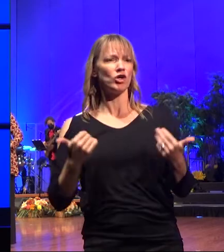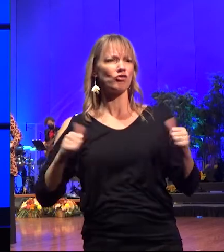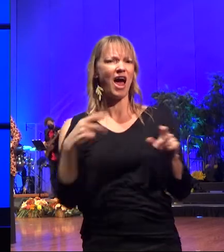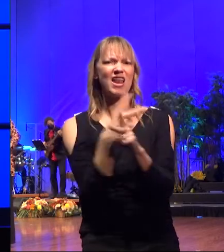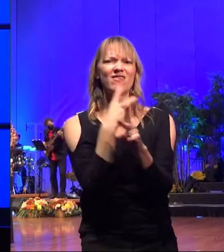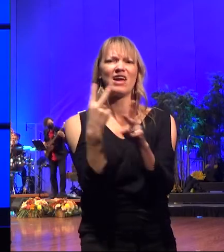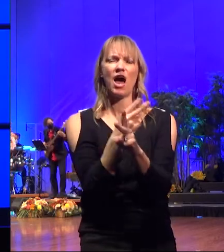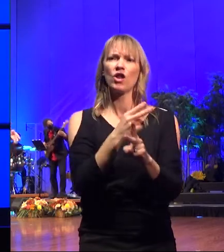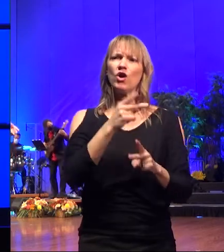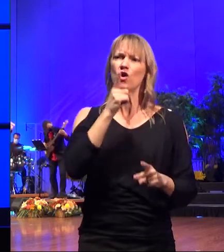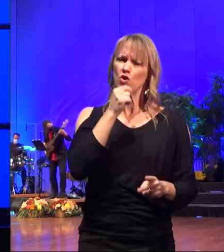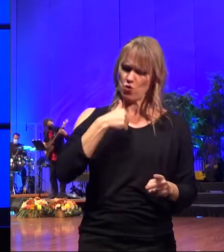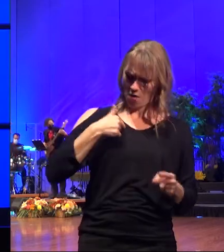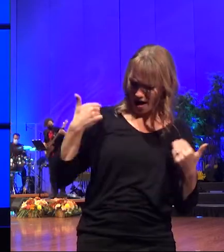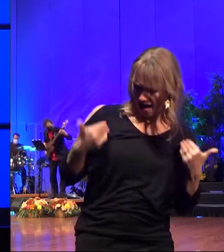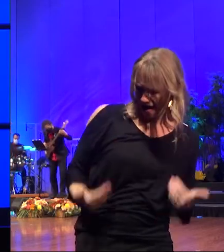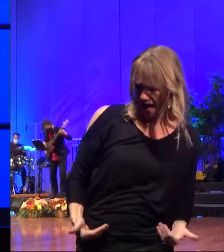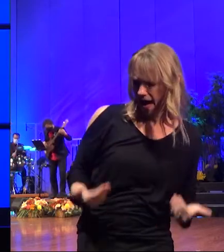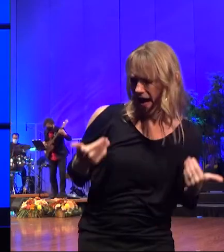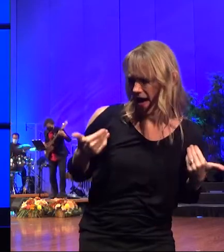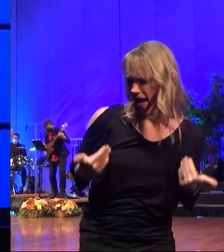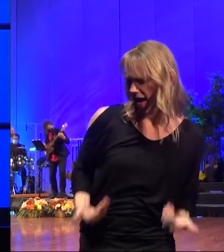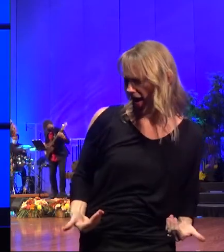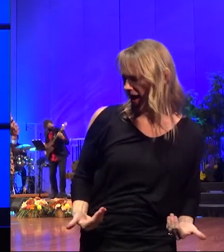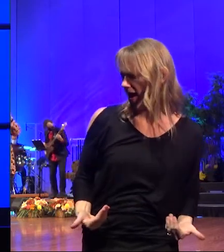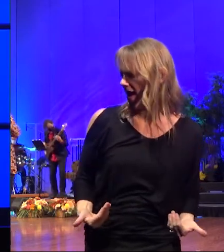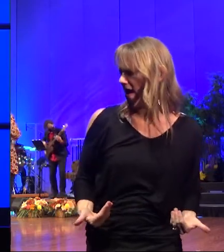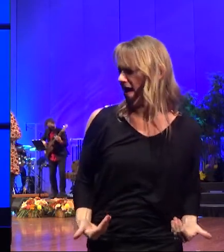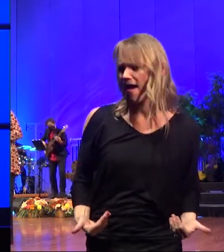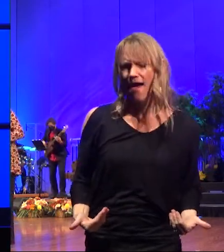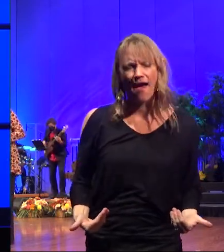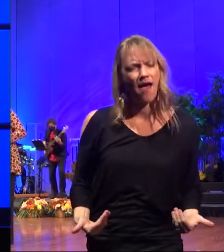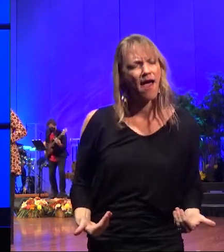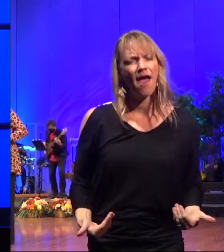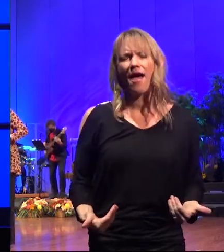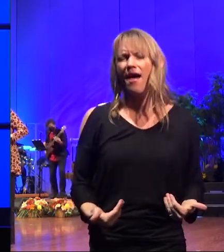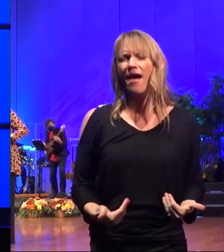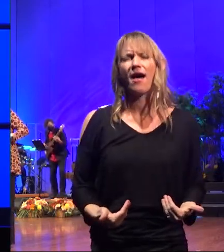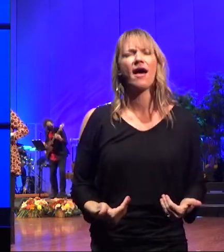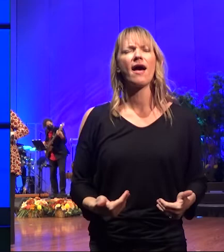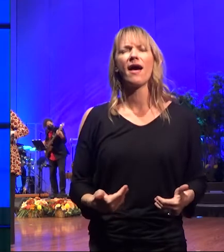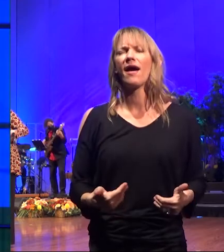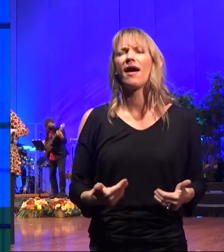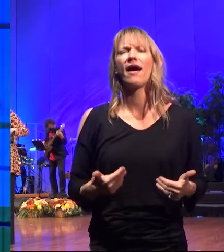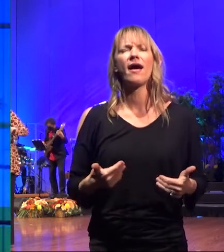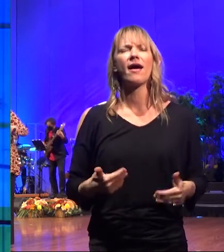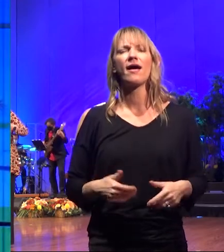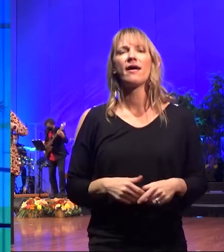Trying to figure out who I am.